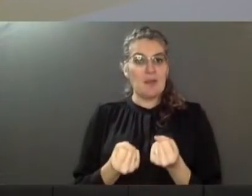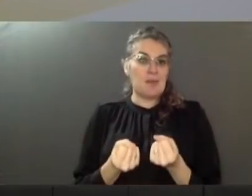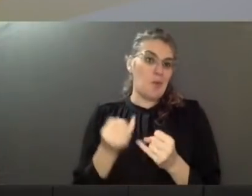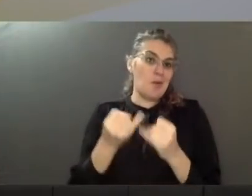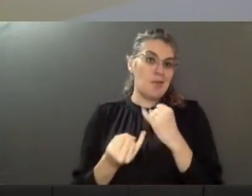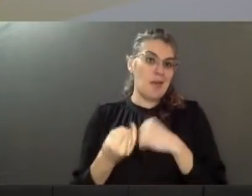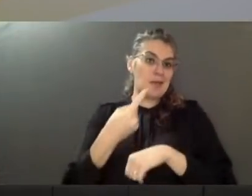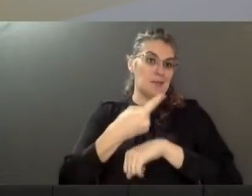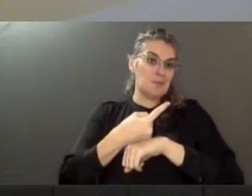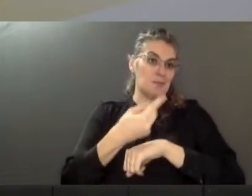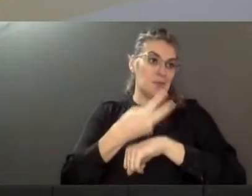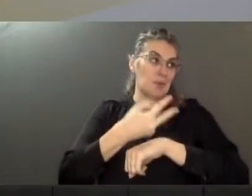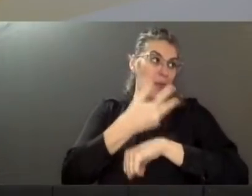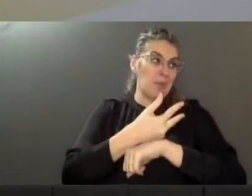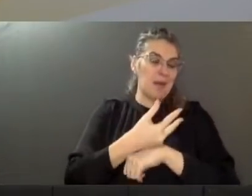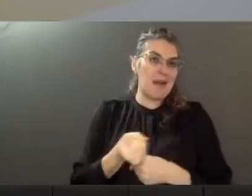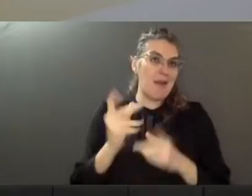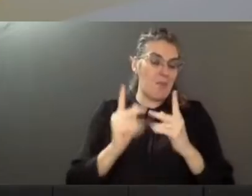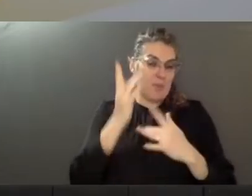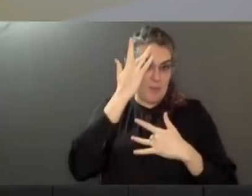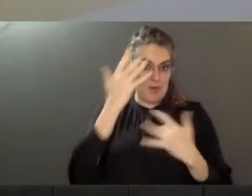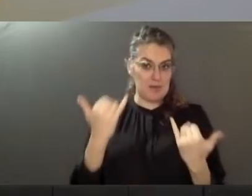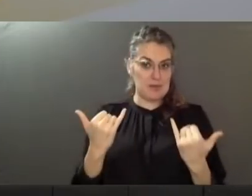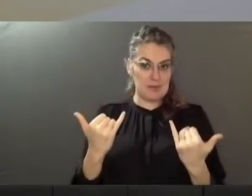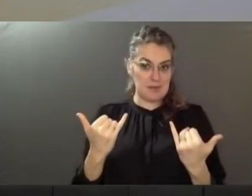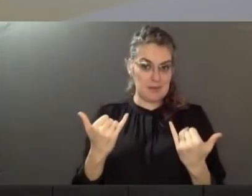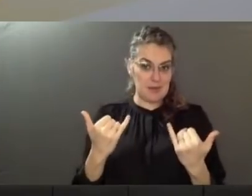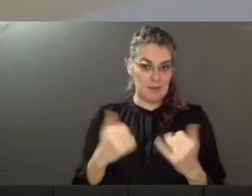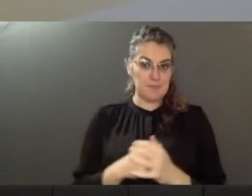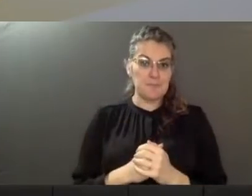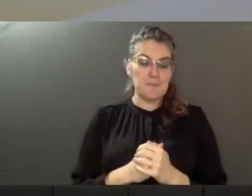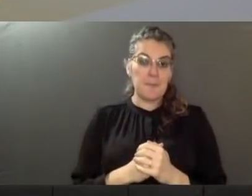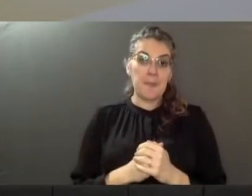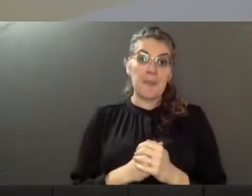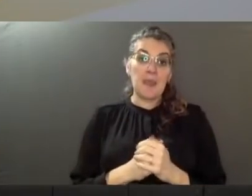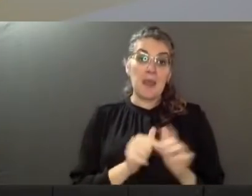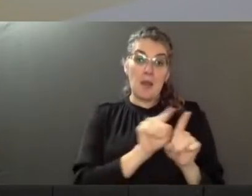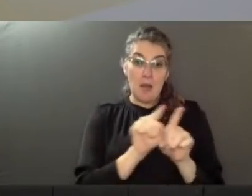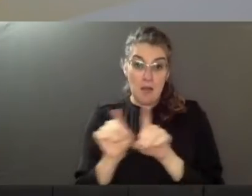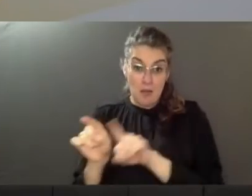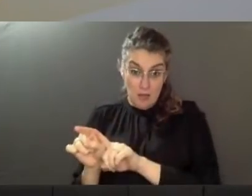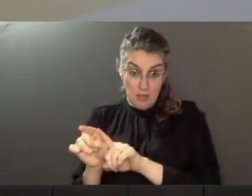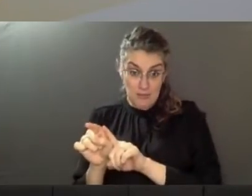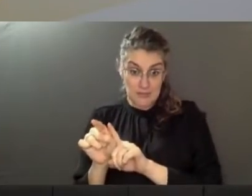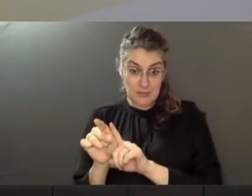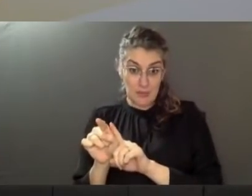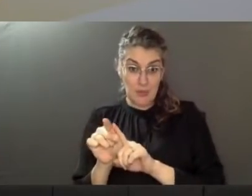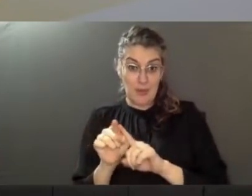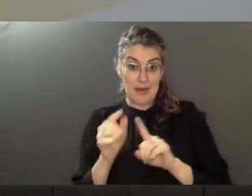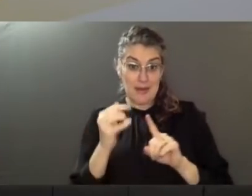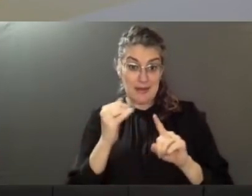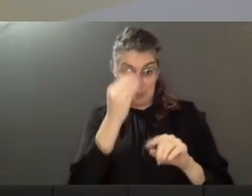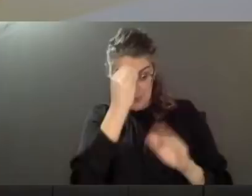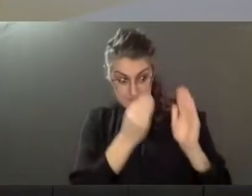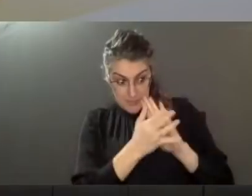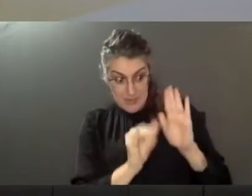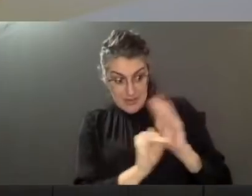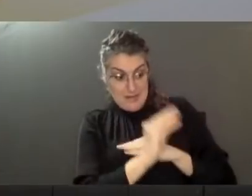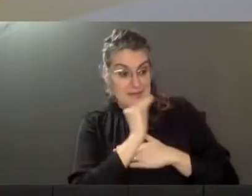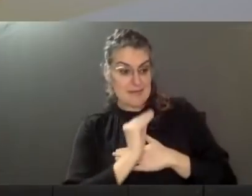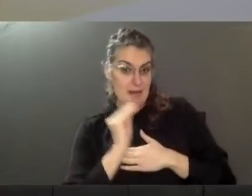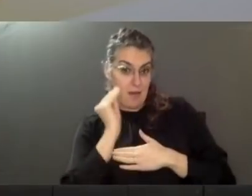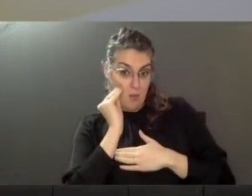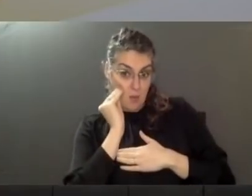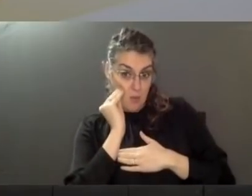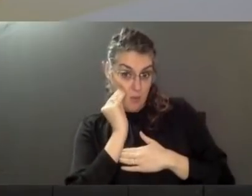I'm curious to know if the people who were supposed to be self-isolating, did they have a test result, and what was the result of that? Any